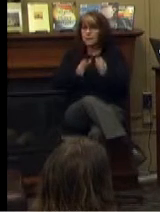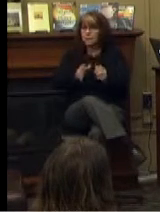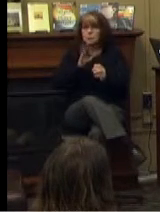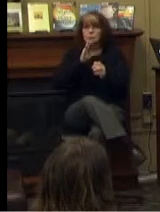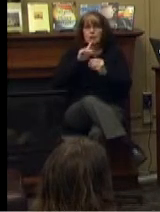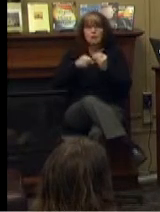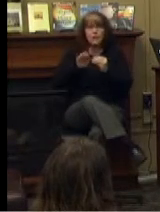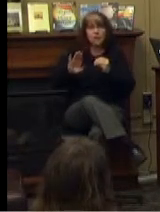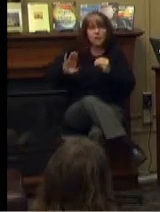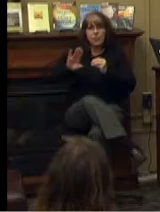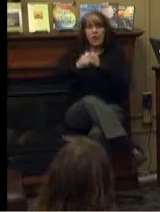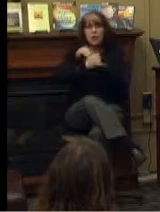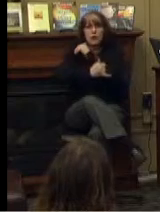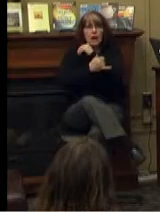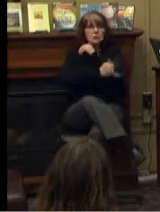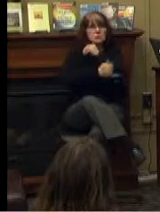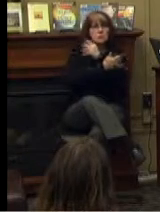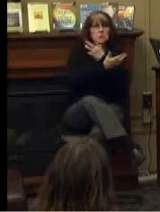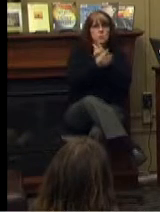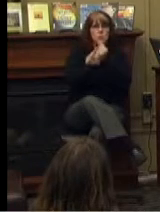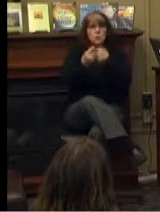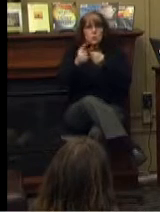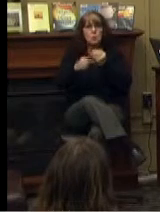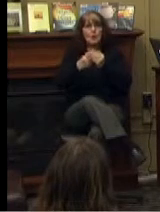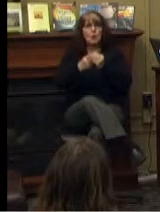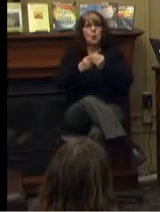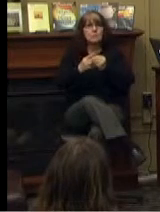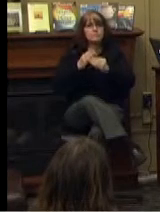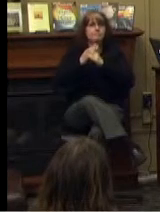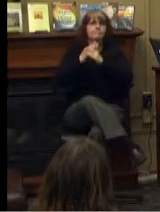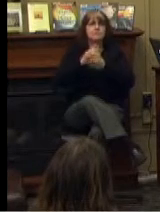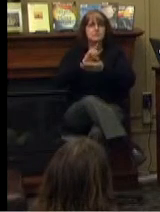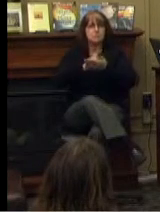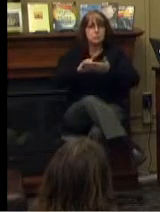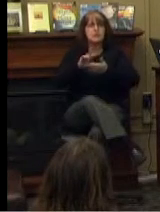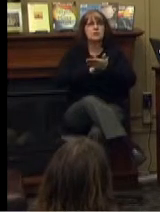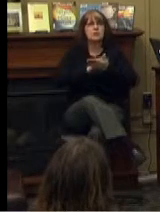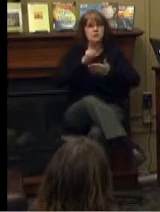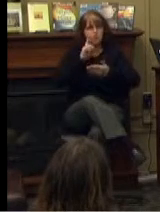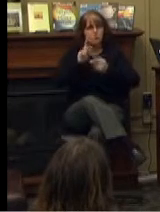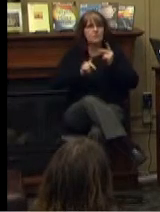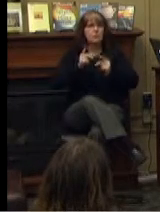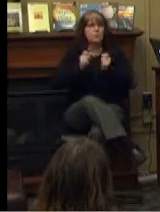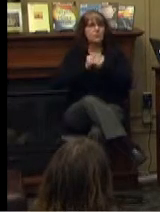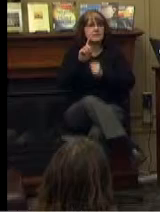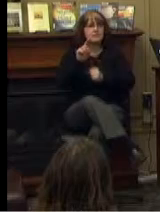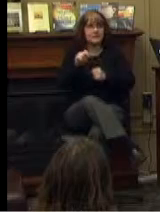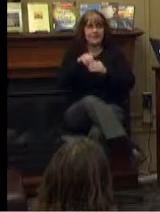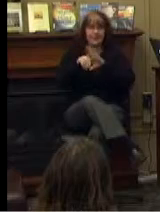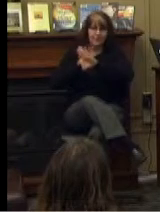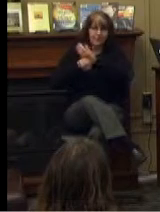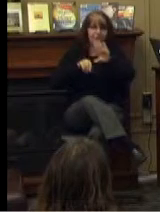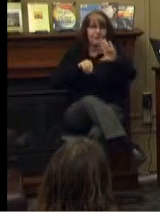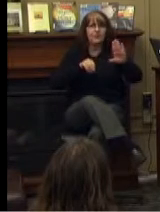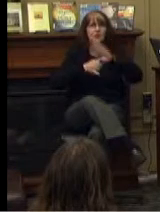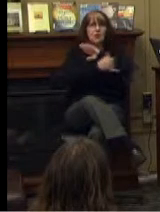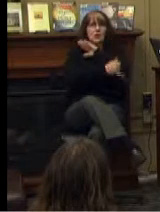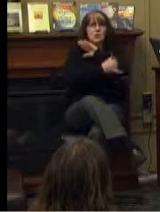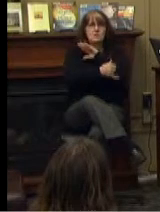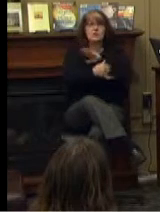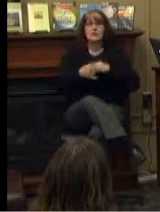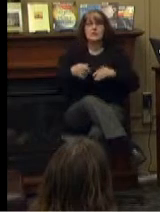nations that addressed the issues of discrimination for people with disabilities in their countries. And so they have